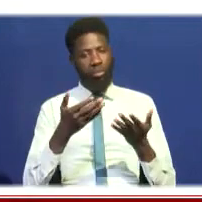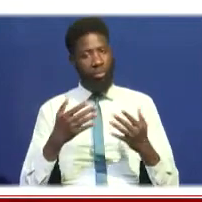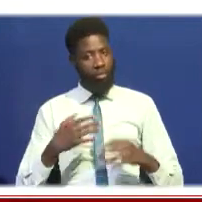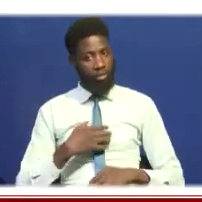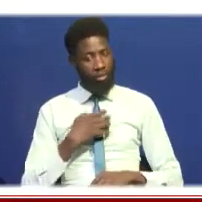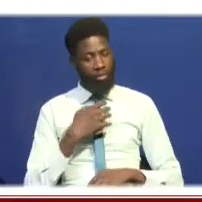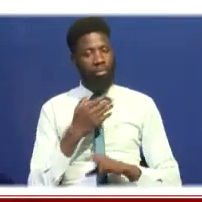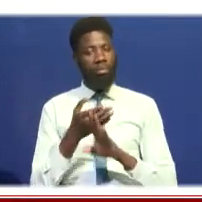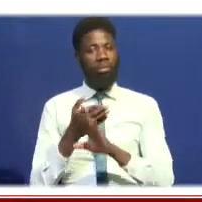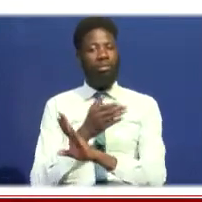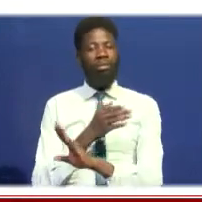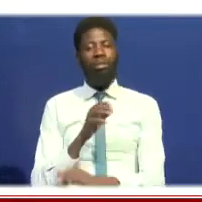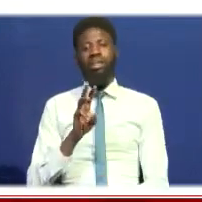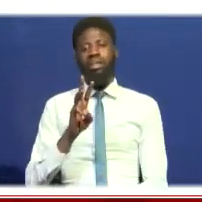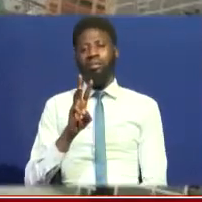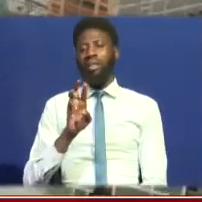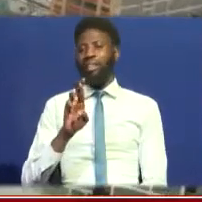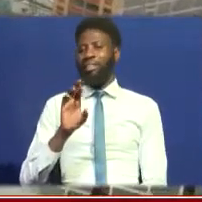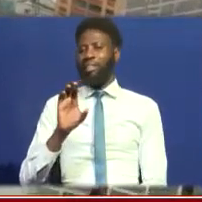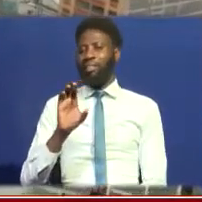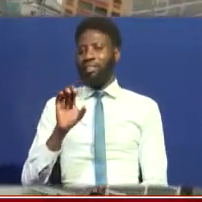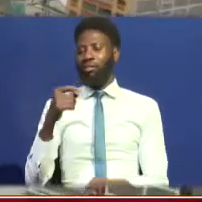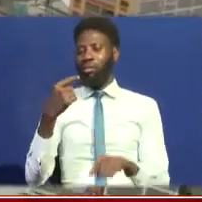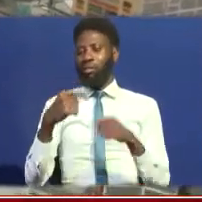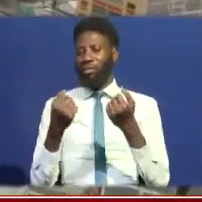Safari Rally later this month.